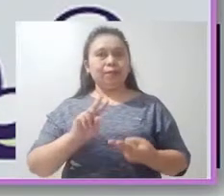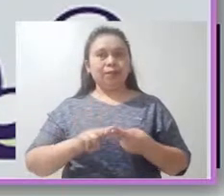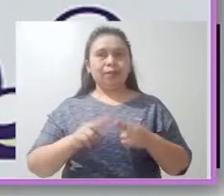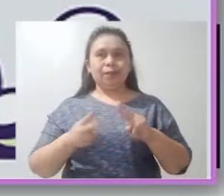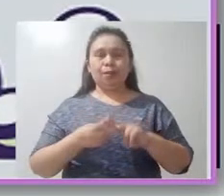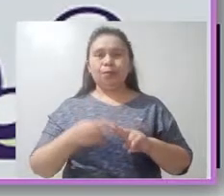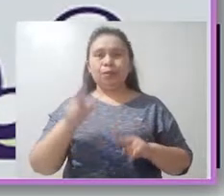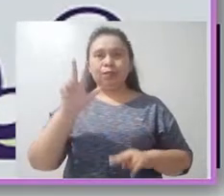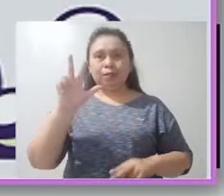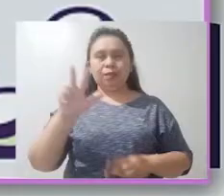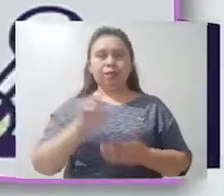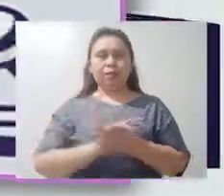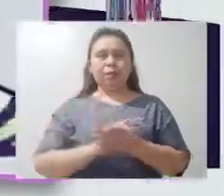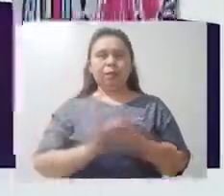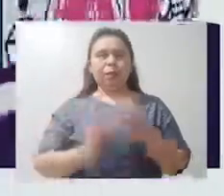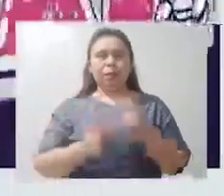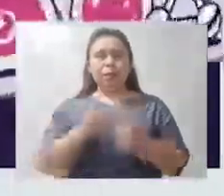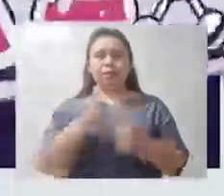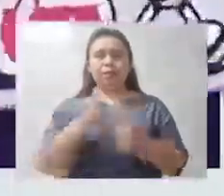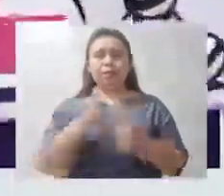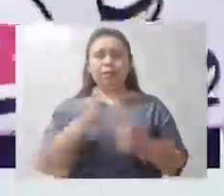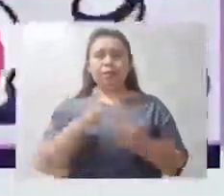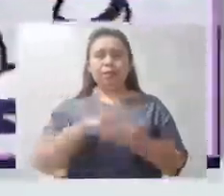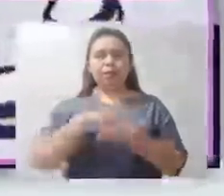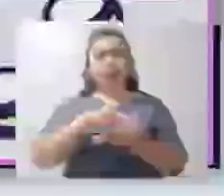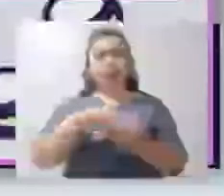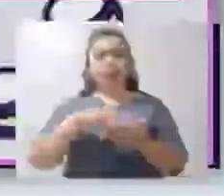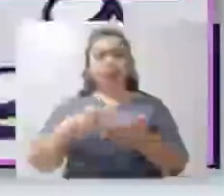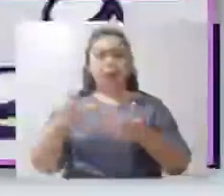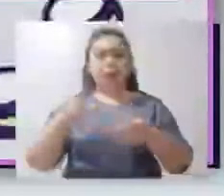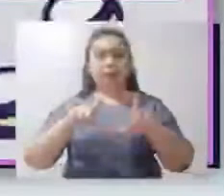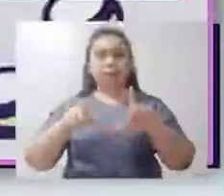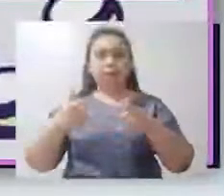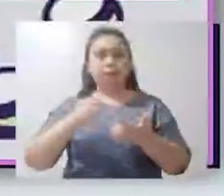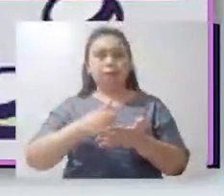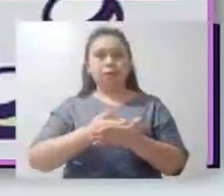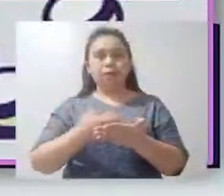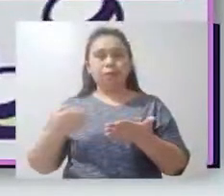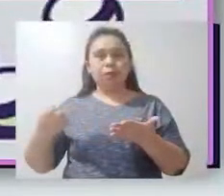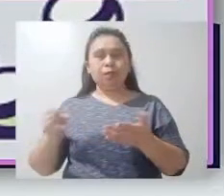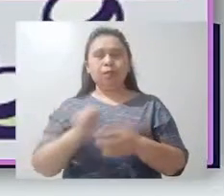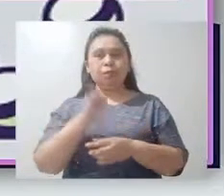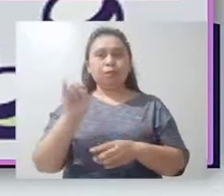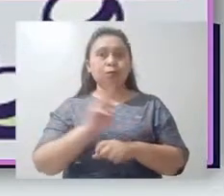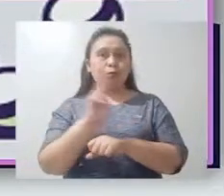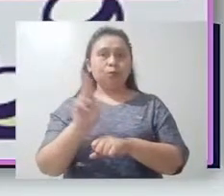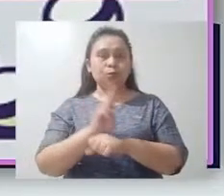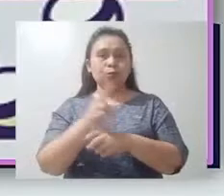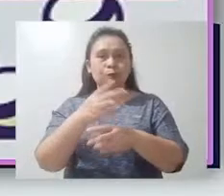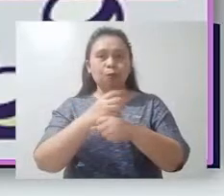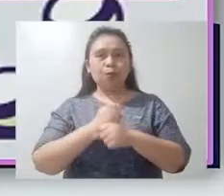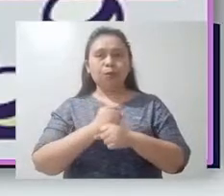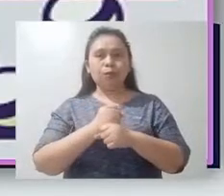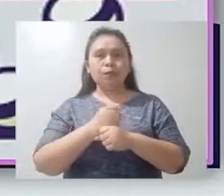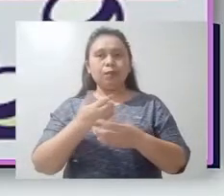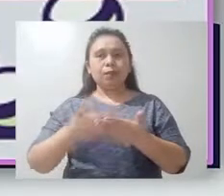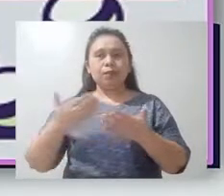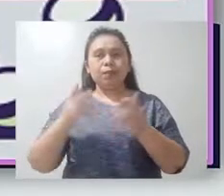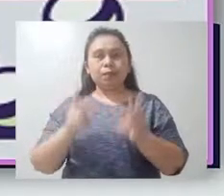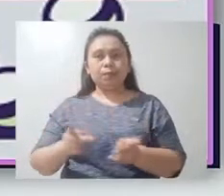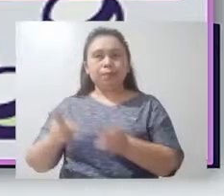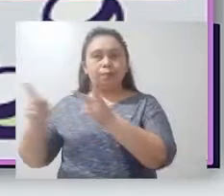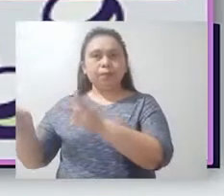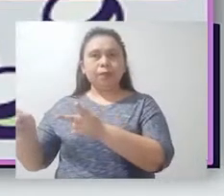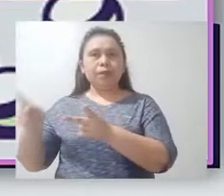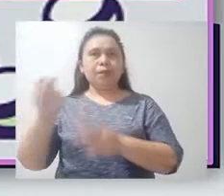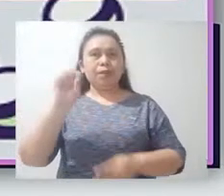Number 3, which of this laboratory equipment is used to hold things and is placed in an